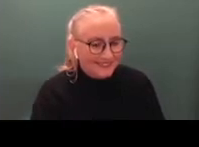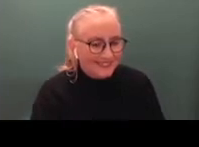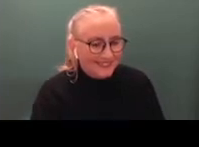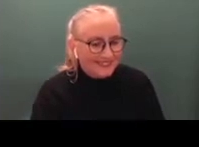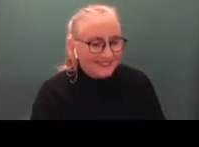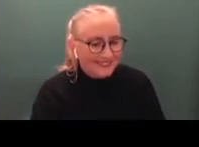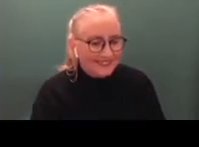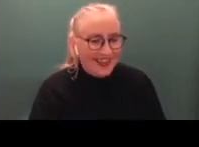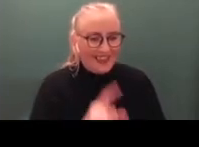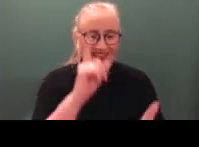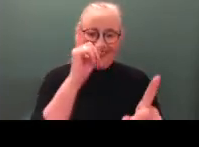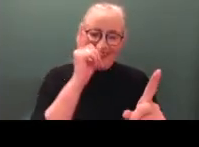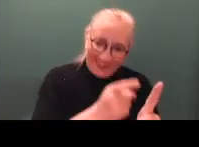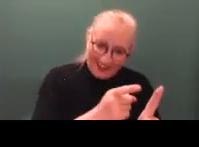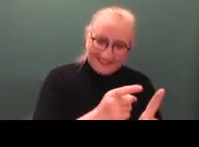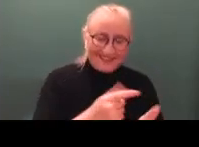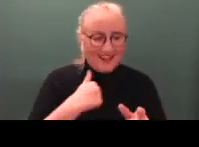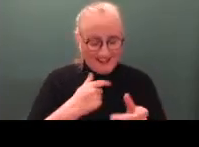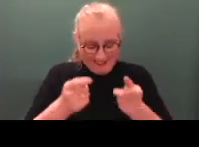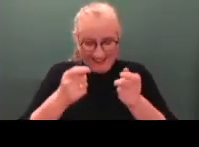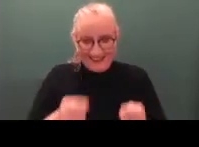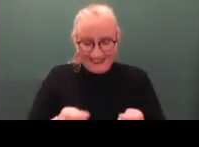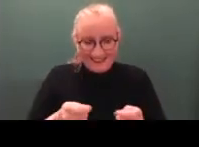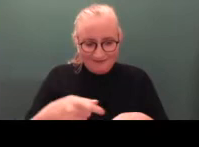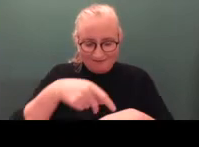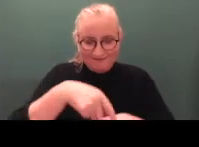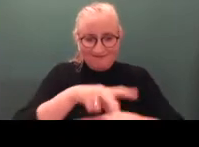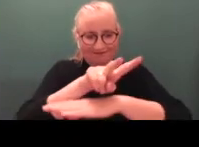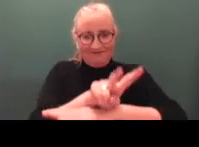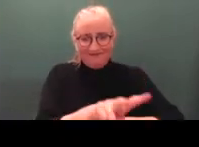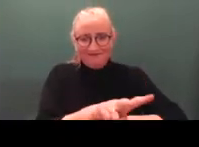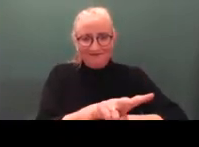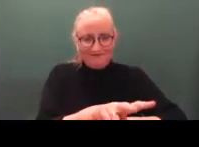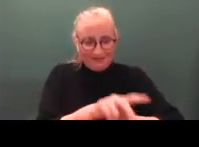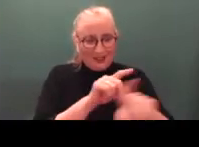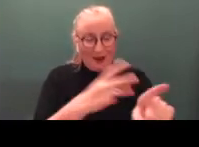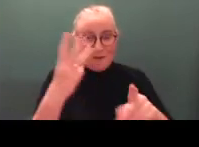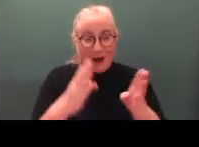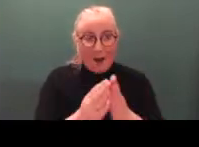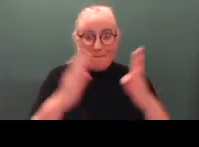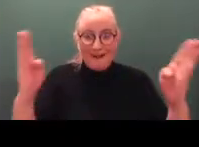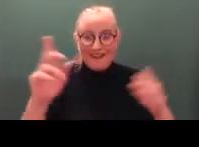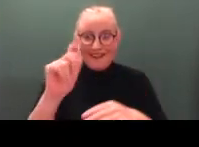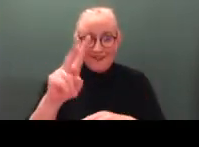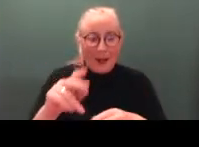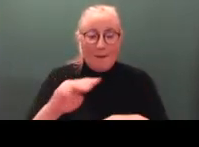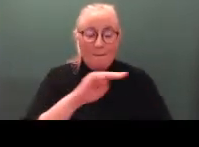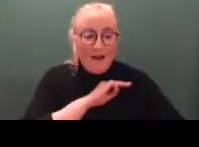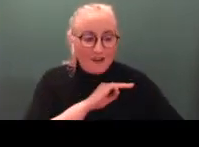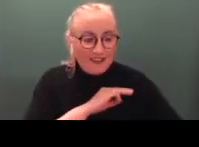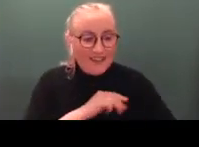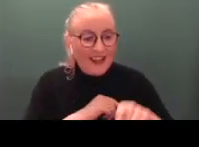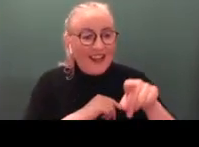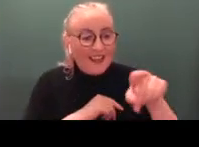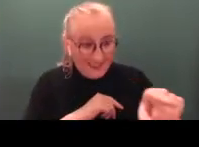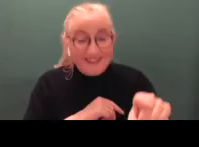Now, this is it. You sit in your recliner and you watch your big TV and all your matches. Yeah, this is it. This is the favourite